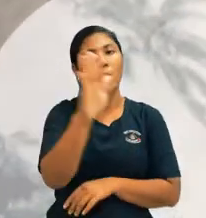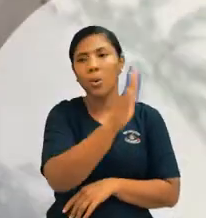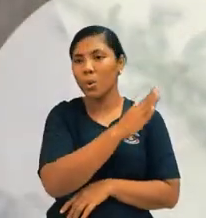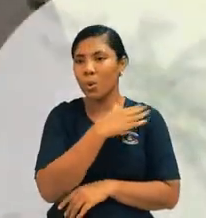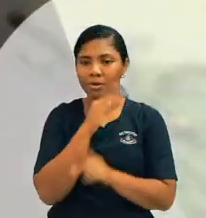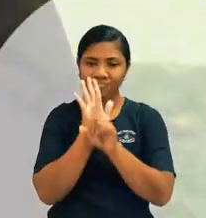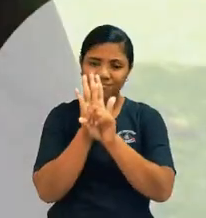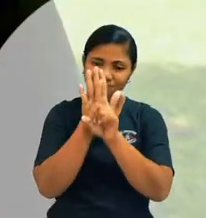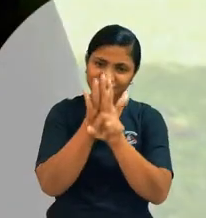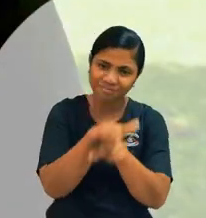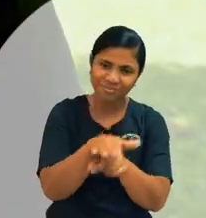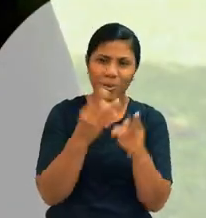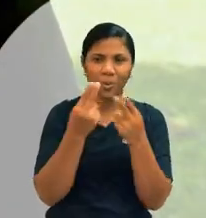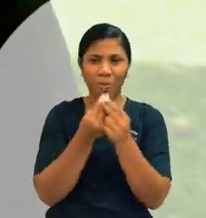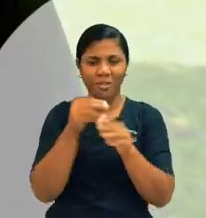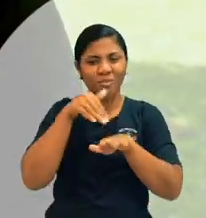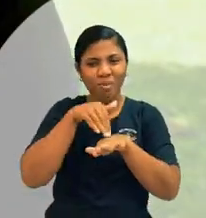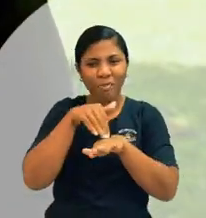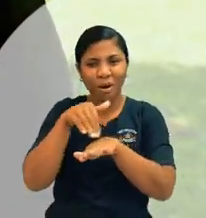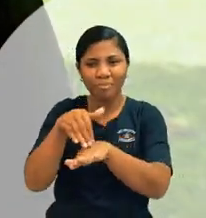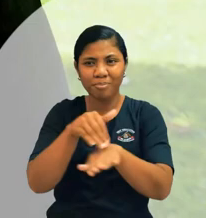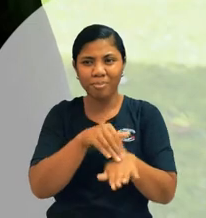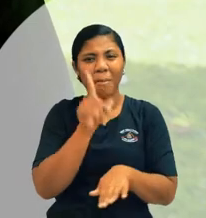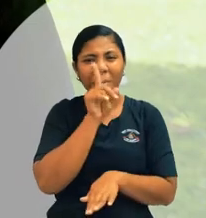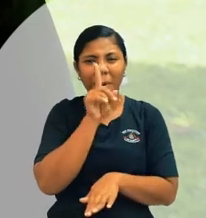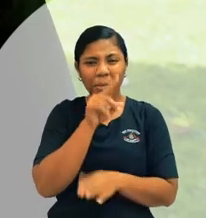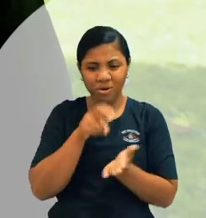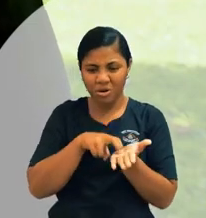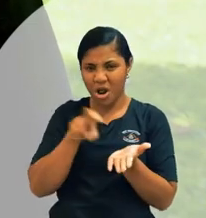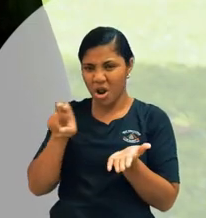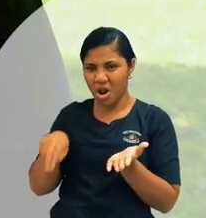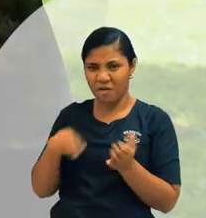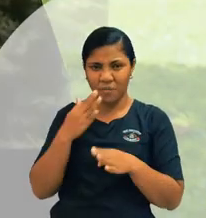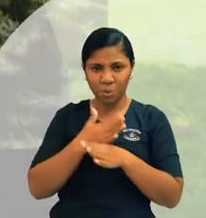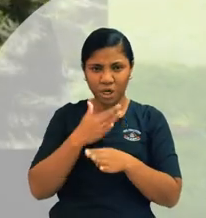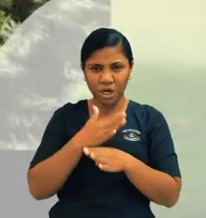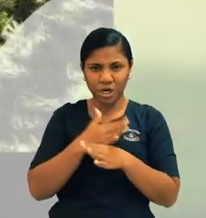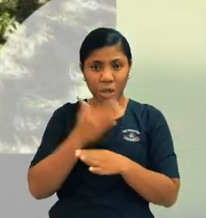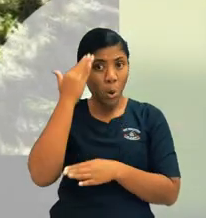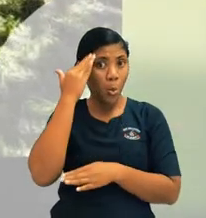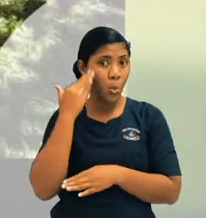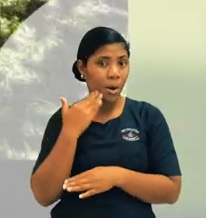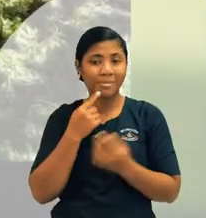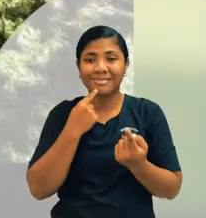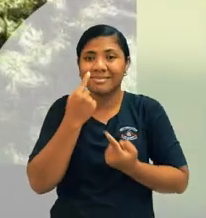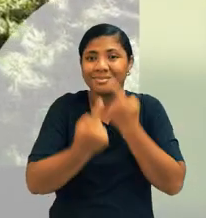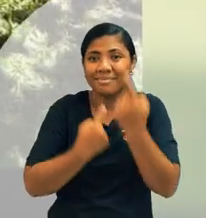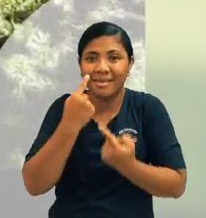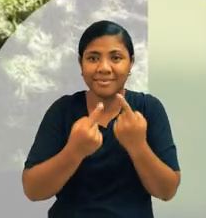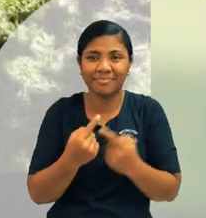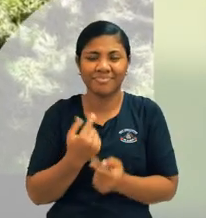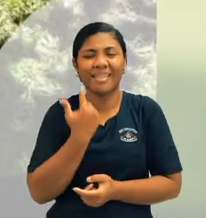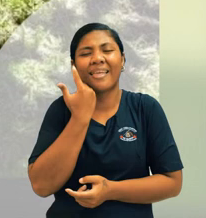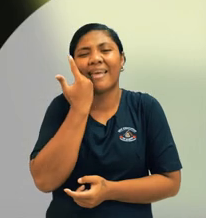mai. Whaunga aina le the internet banking. It transfers sa o mai ia ia tupe mo le tau si aina ma